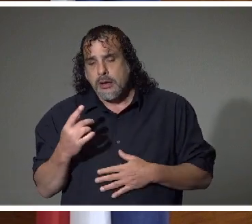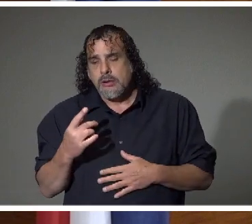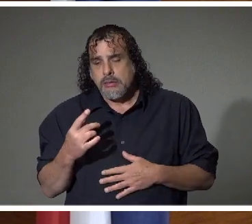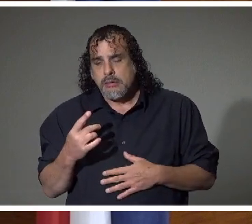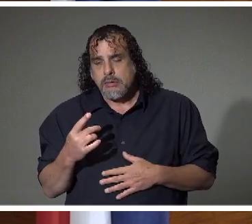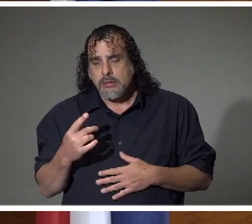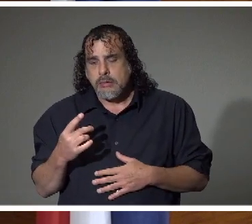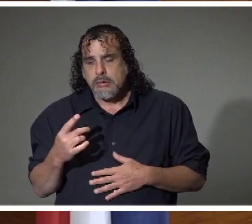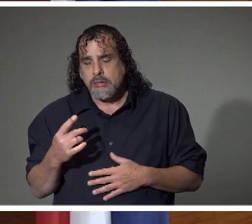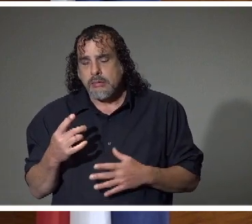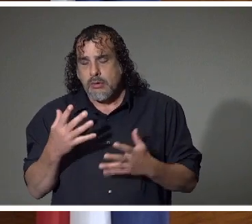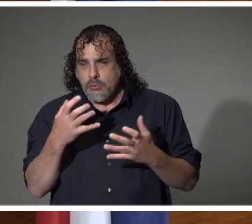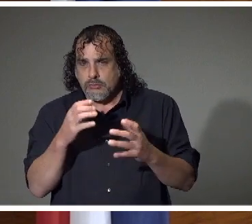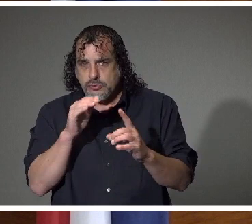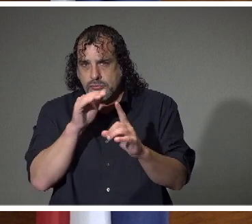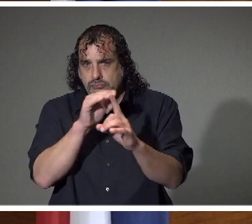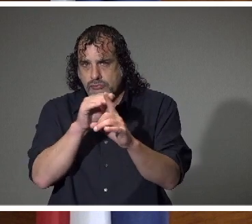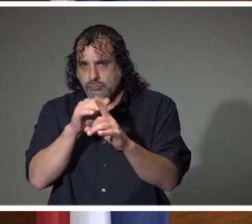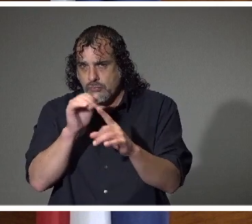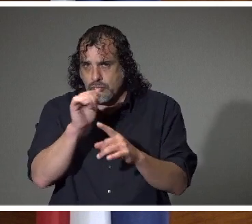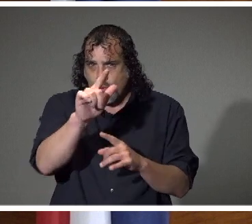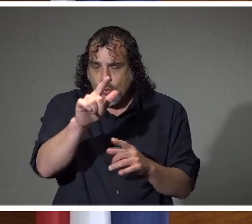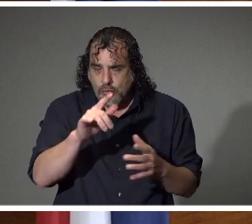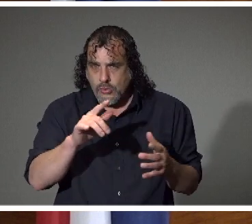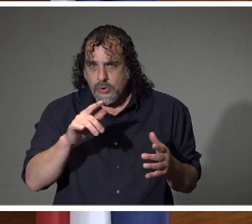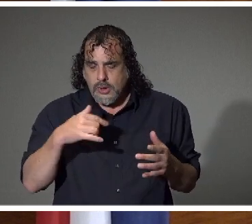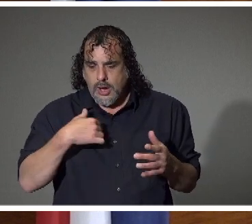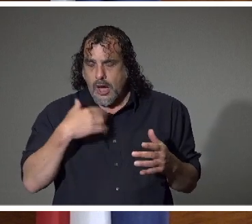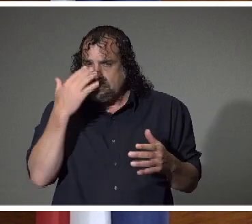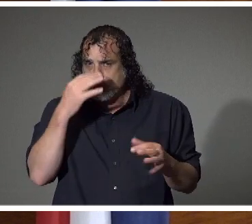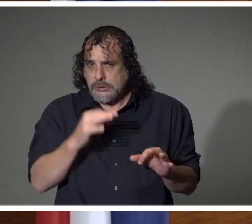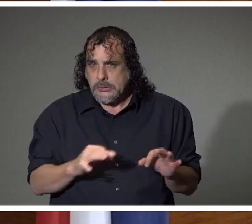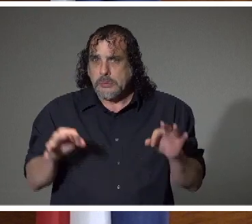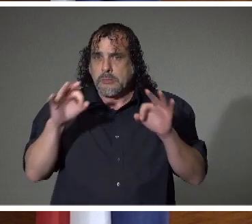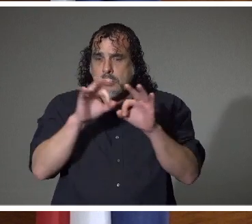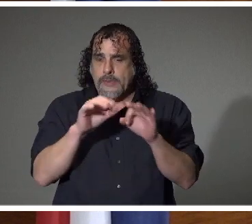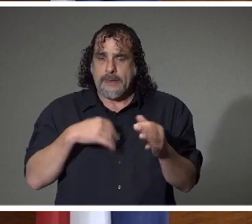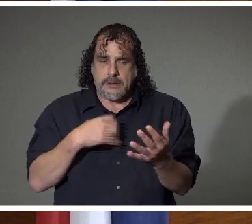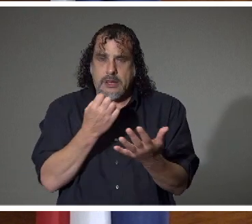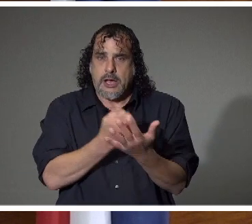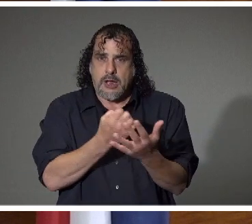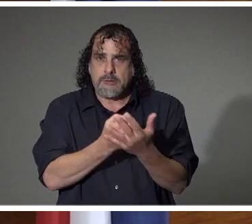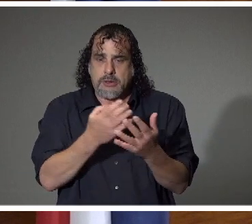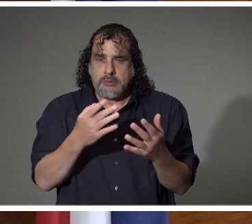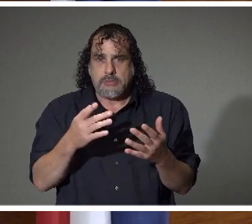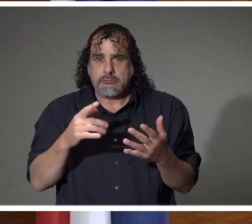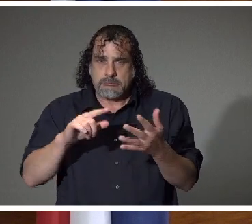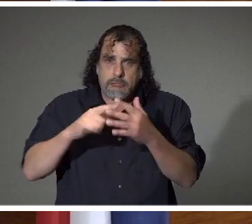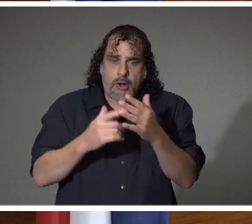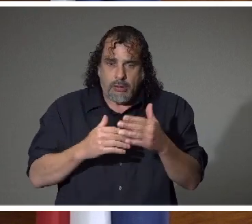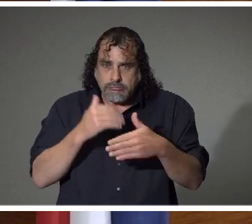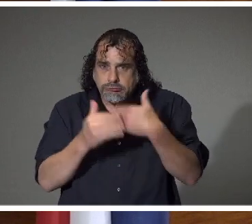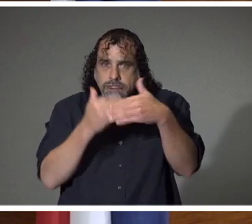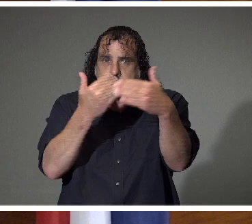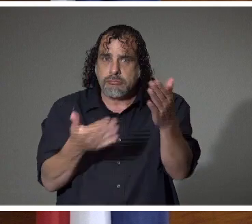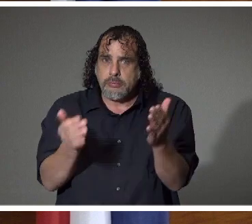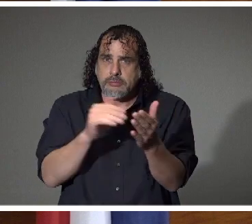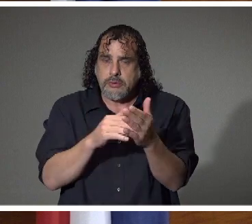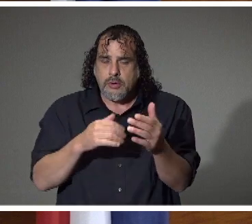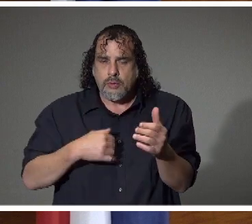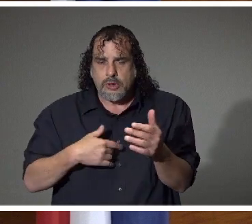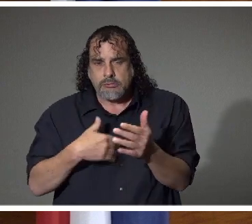to remind everyone that I do know how important it is that we get our economy open again. We have made